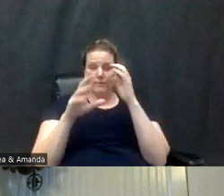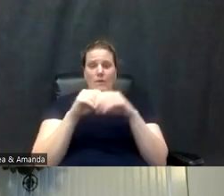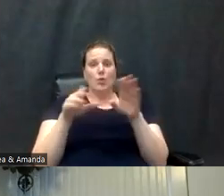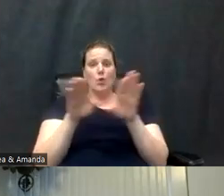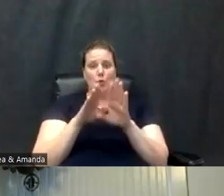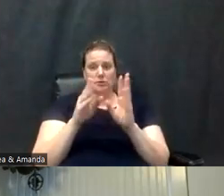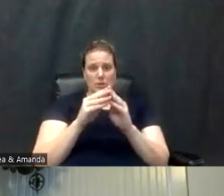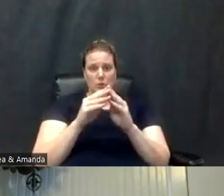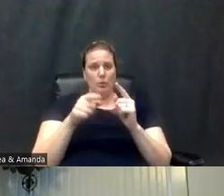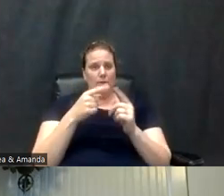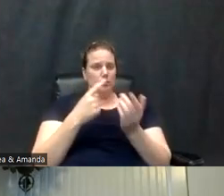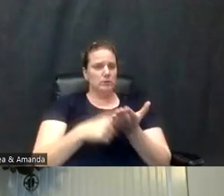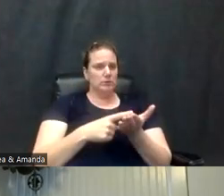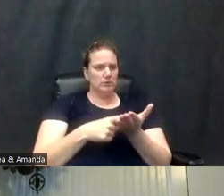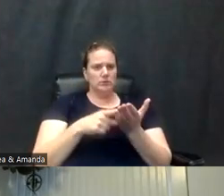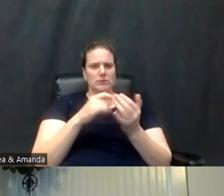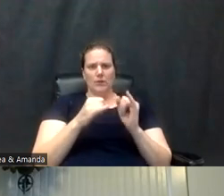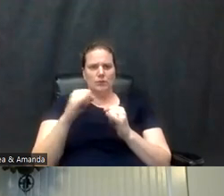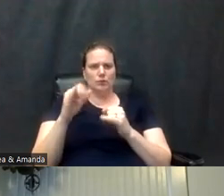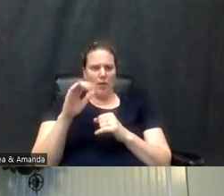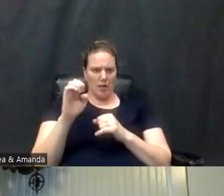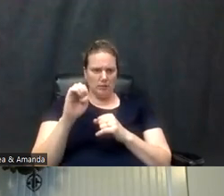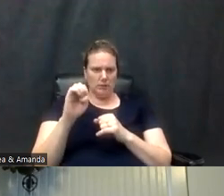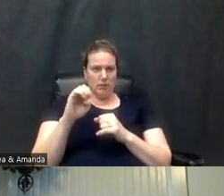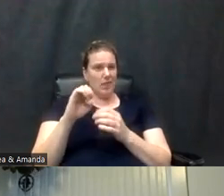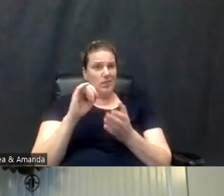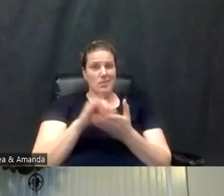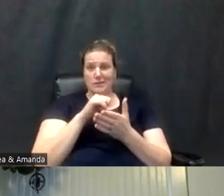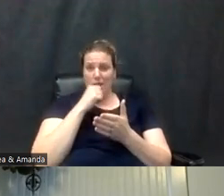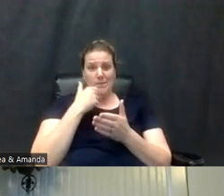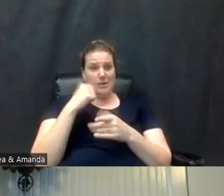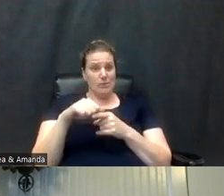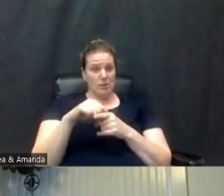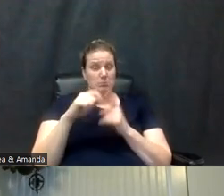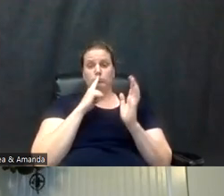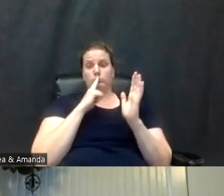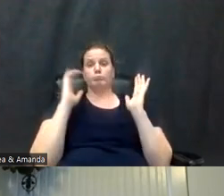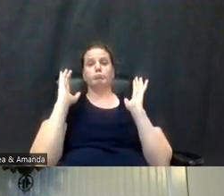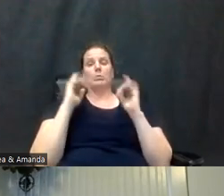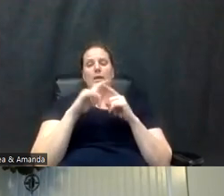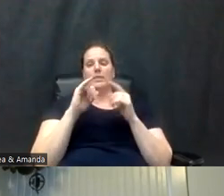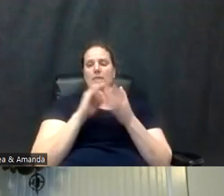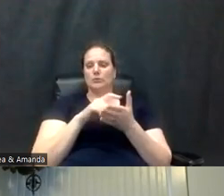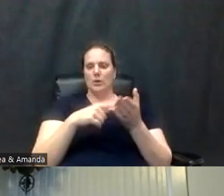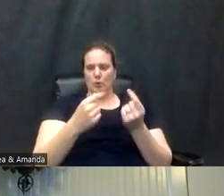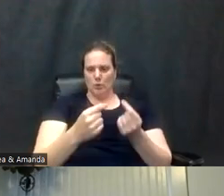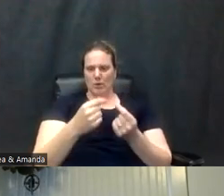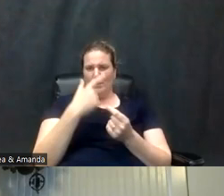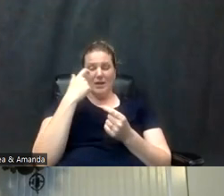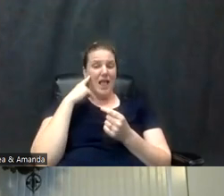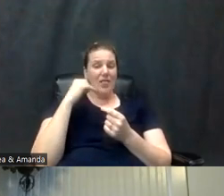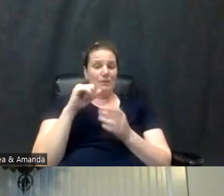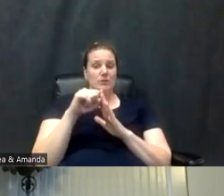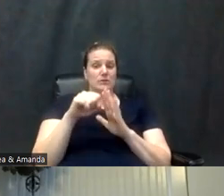when they're discussing the individual cases. I'm not saying that's the best practice. I'm saying that's what they're doing, and that's because of California state laws.